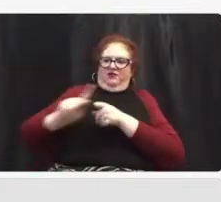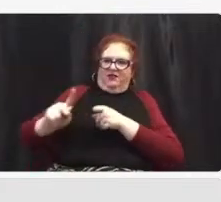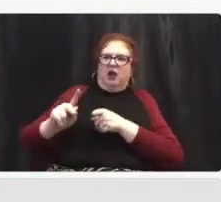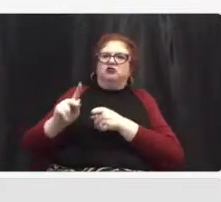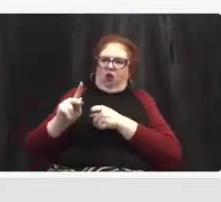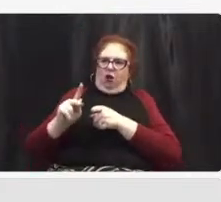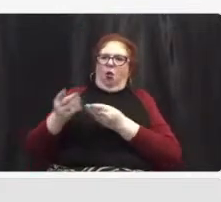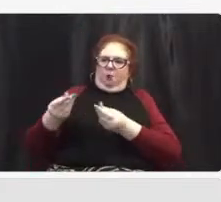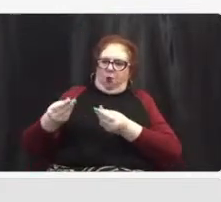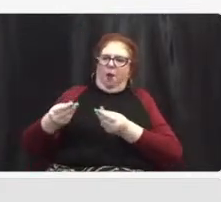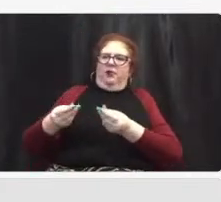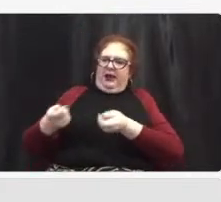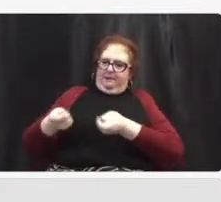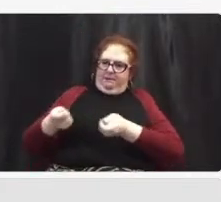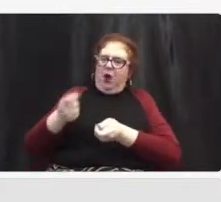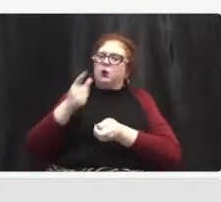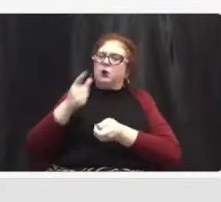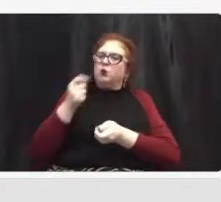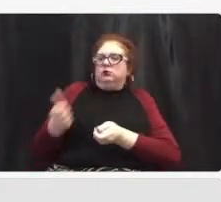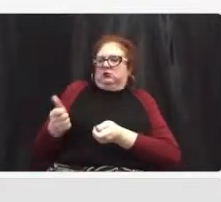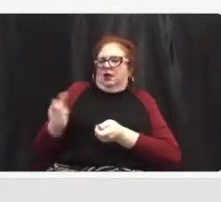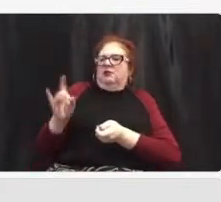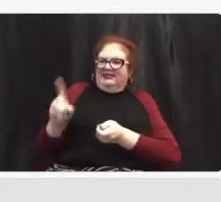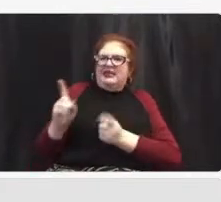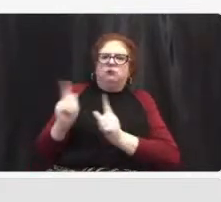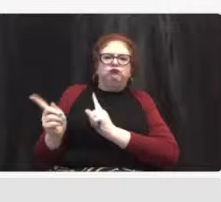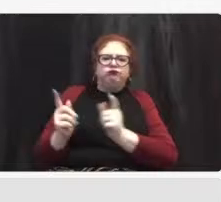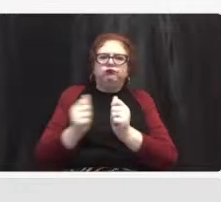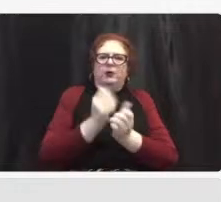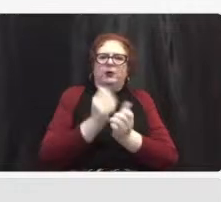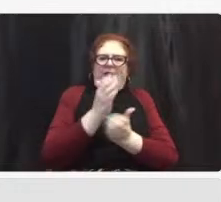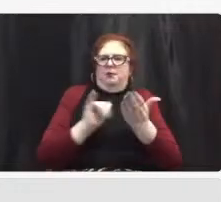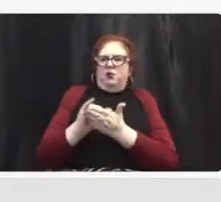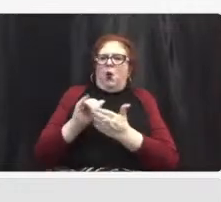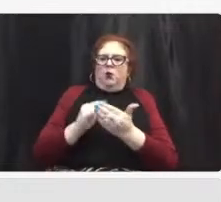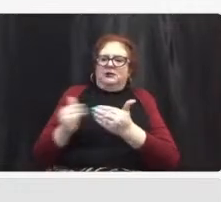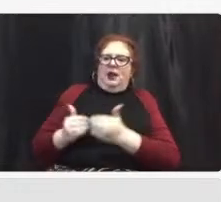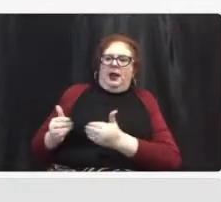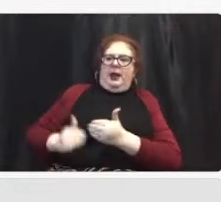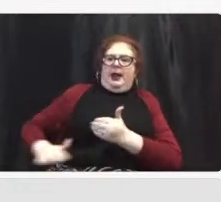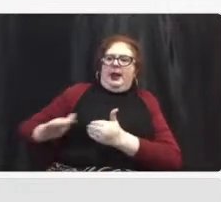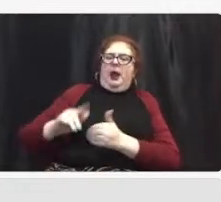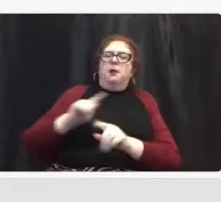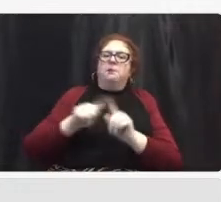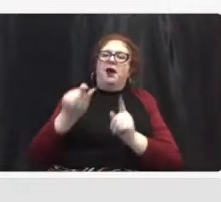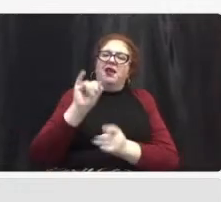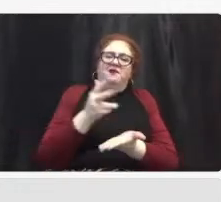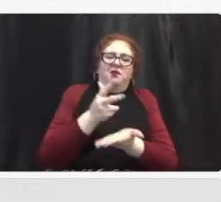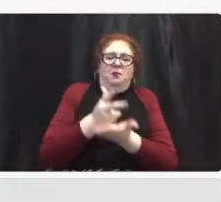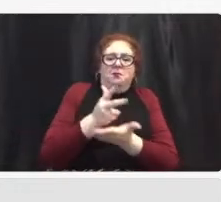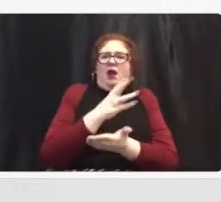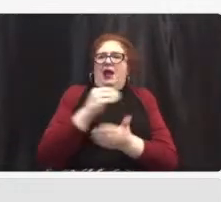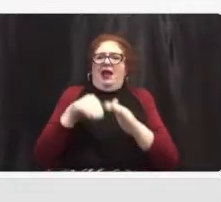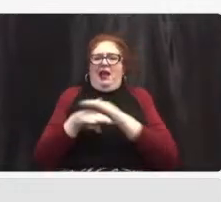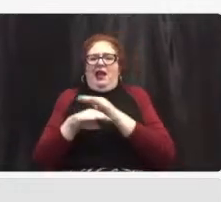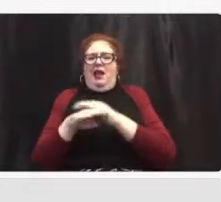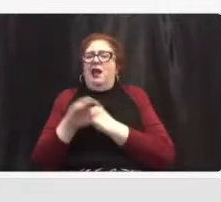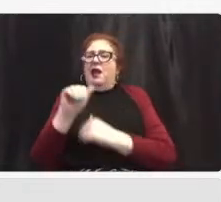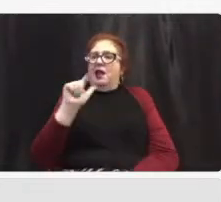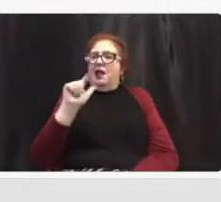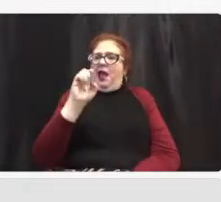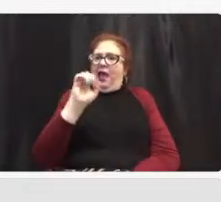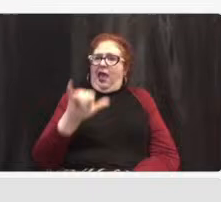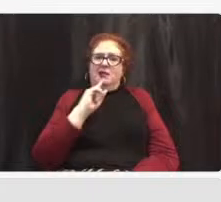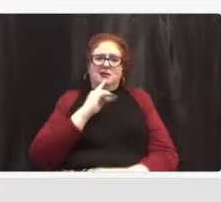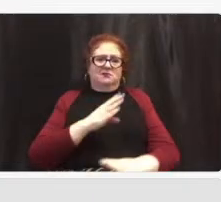has interacted with some of the neighbors. If parking and access, if that alley access gets blocked, call